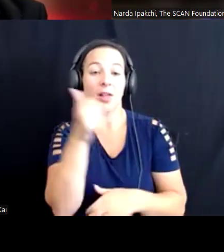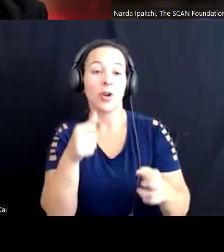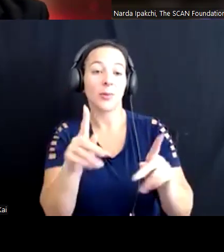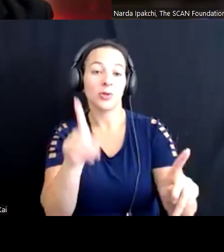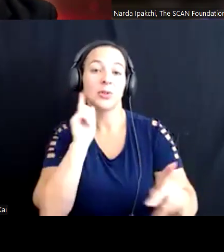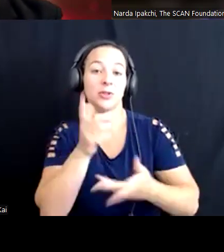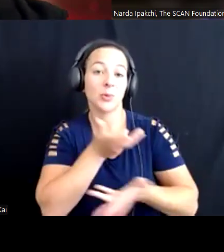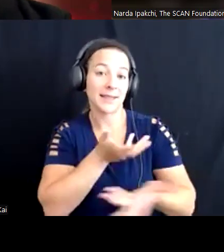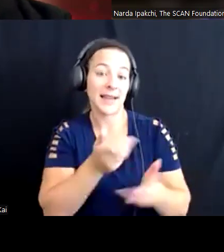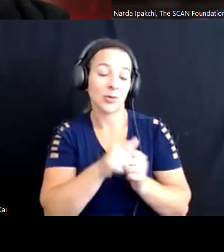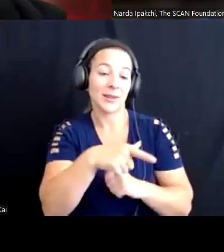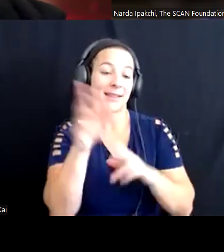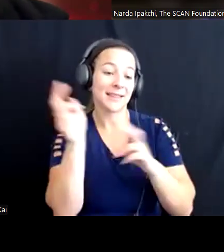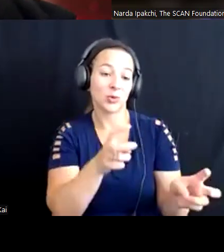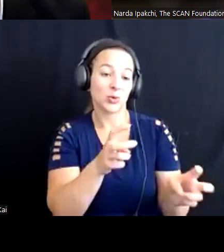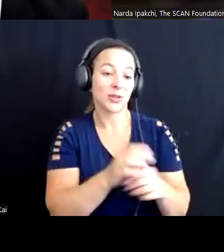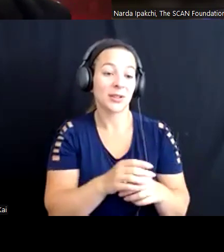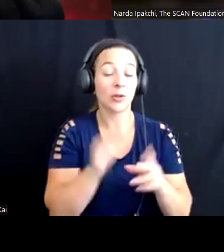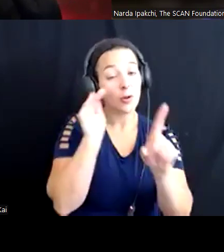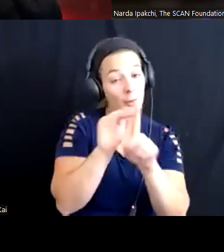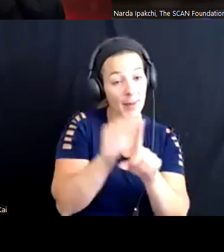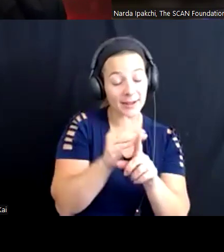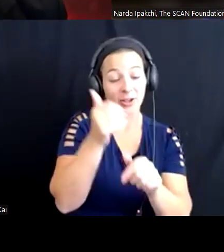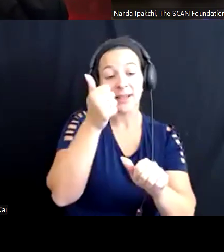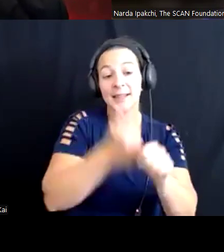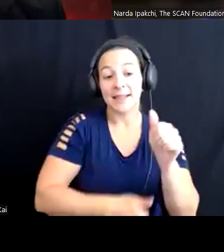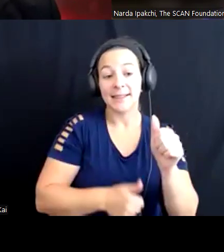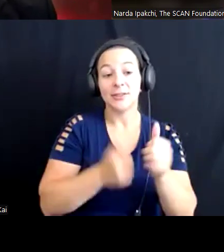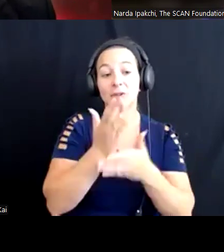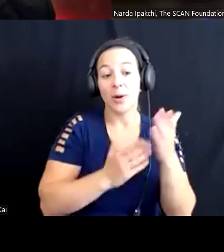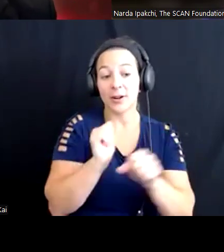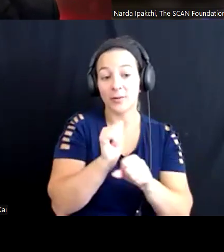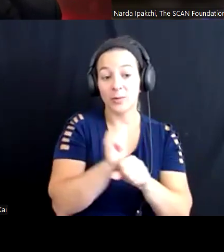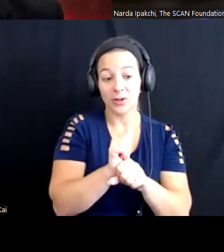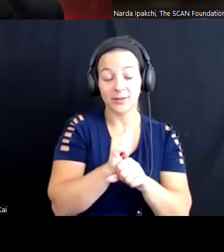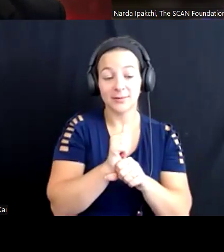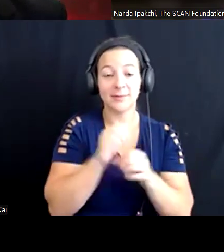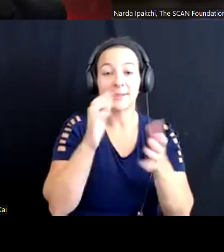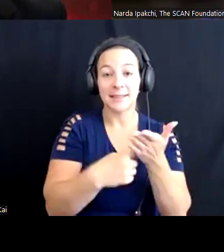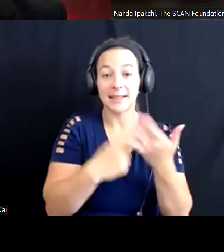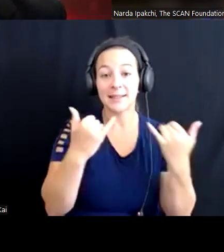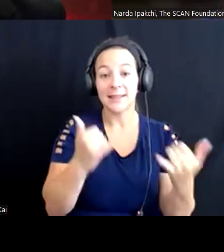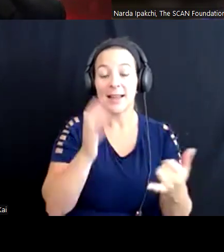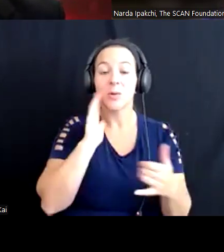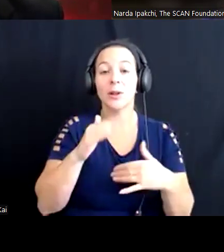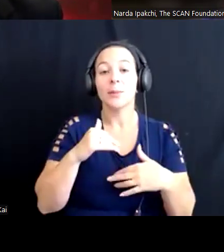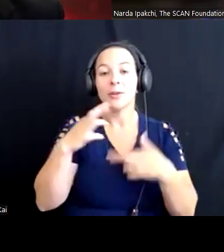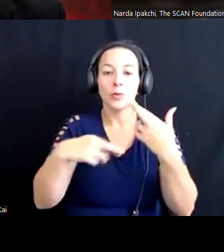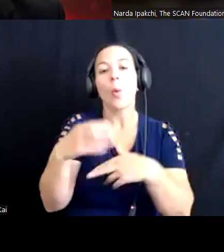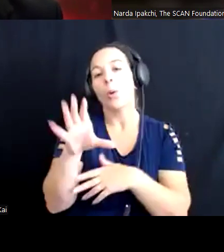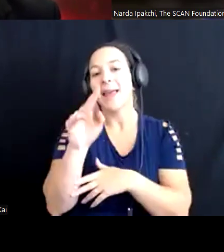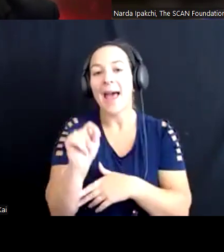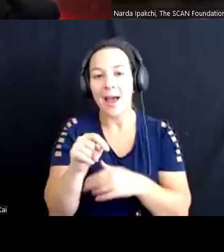And just as a reminder, each of the bodies of work that you've heard about today will be rolled out over the next few months, several